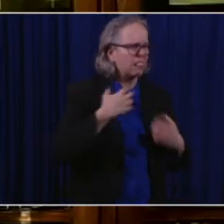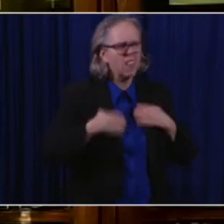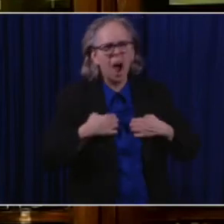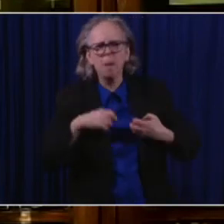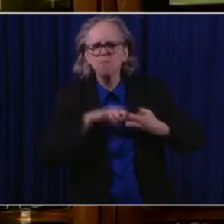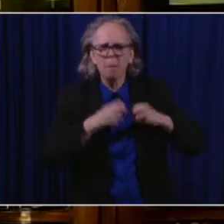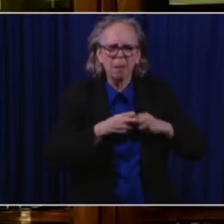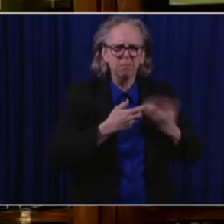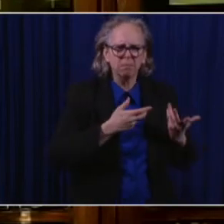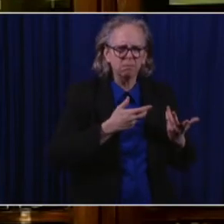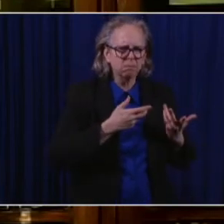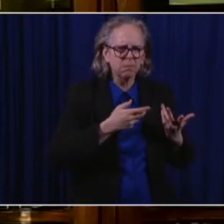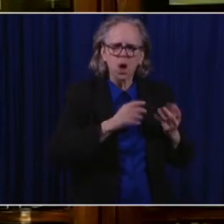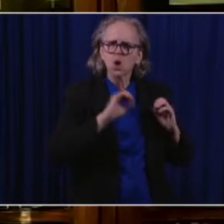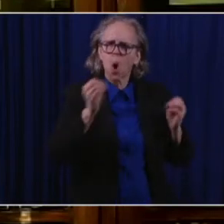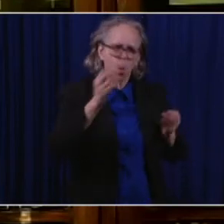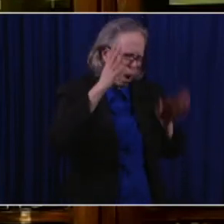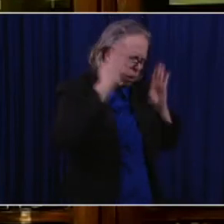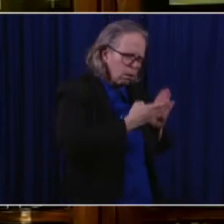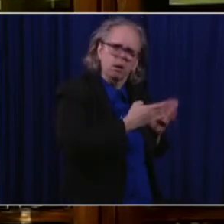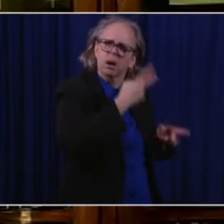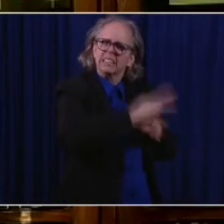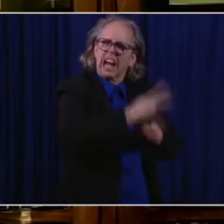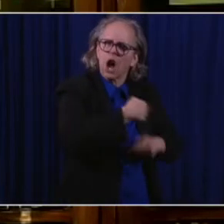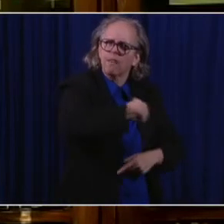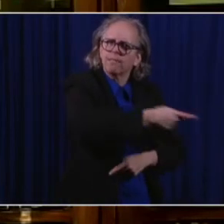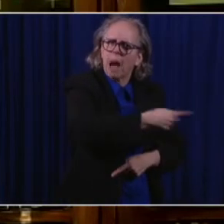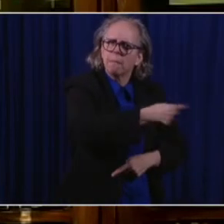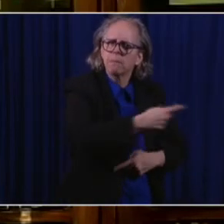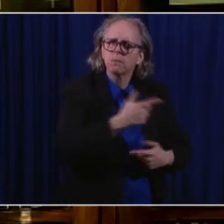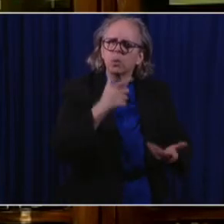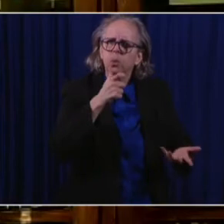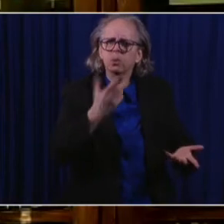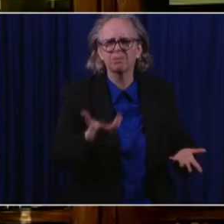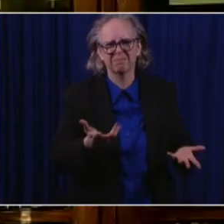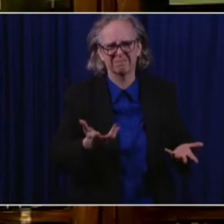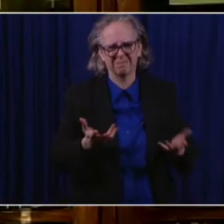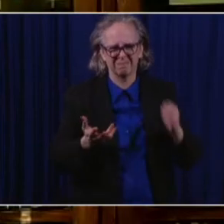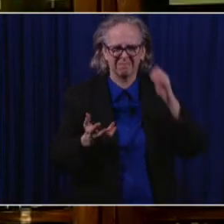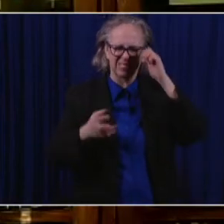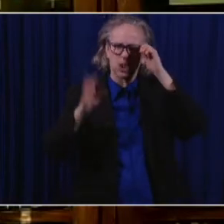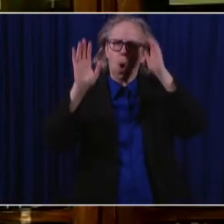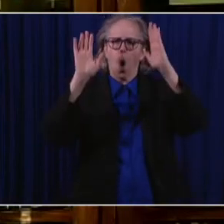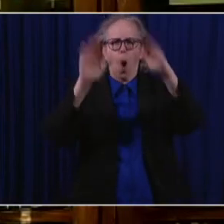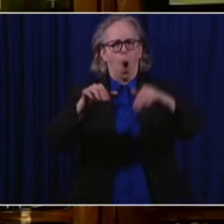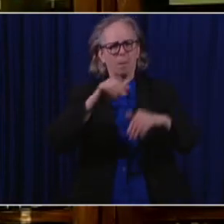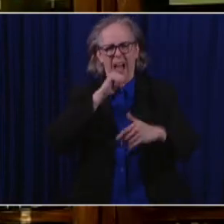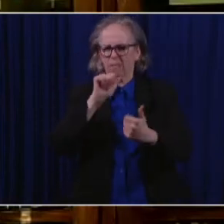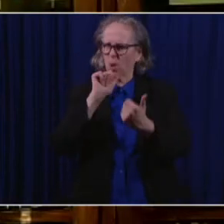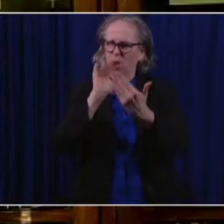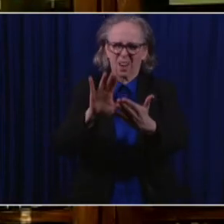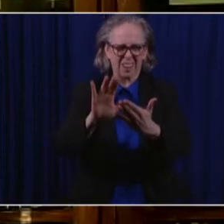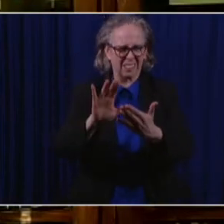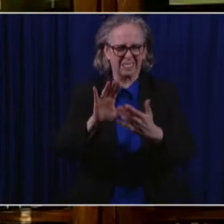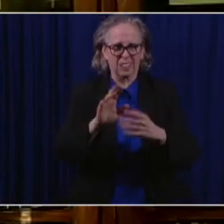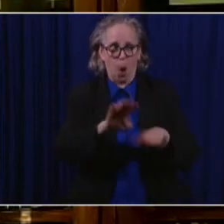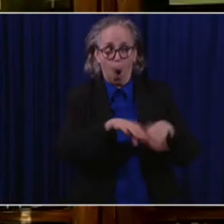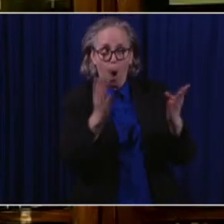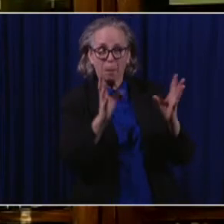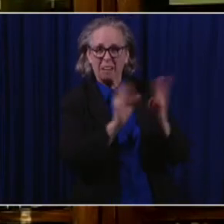Carmel at the convention center. So we're hoping against hope that we will not need that. That being said, we have a group that meets